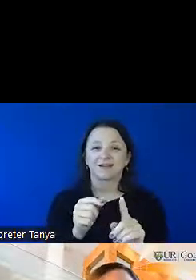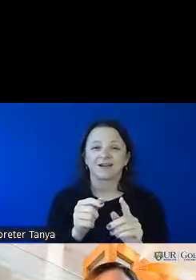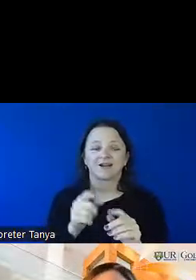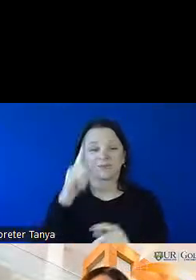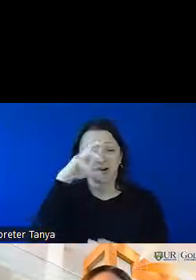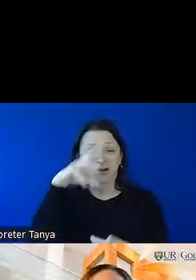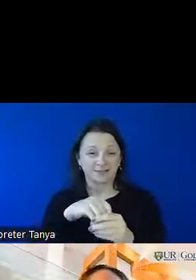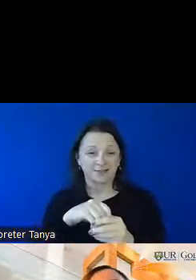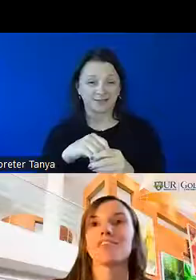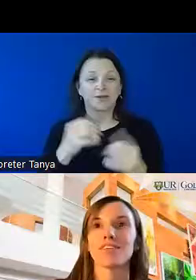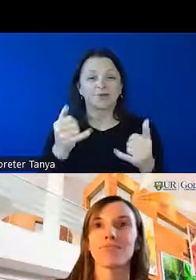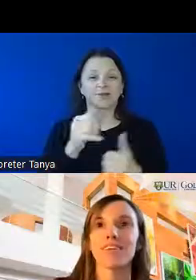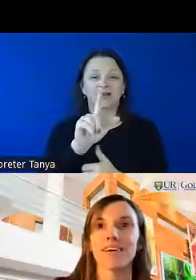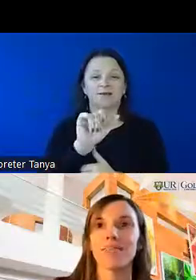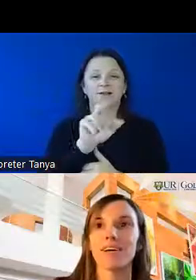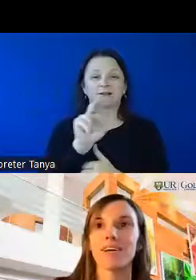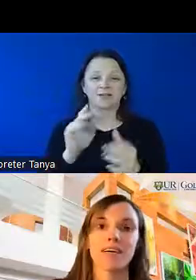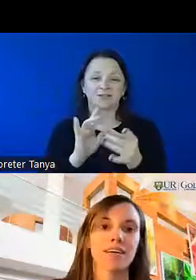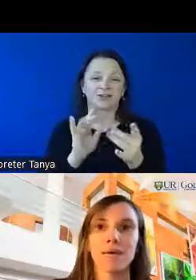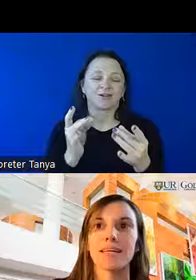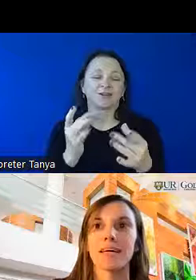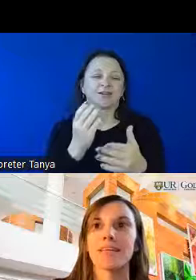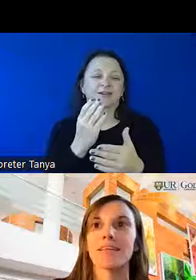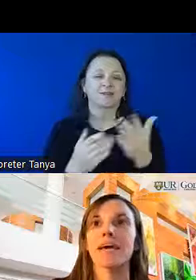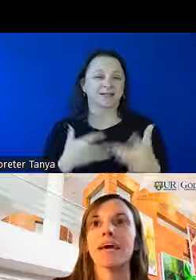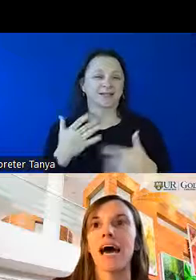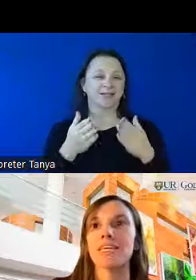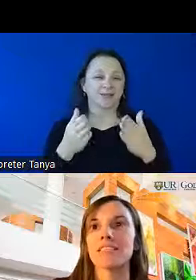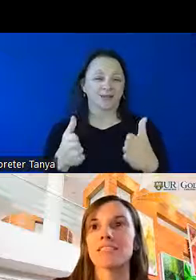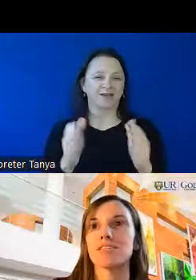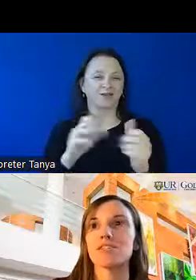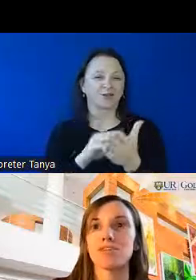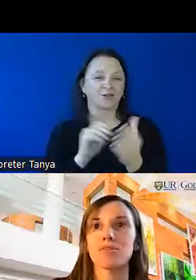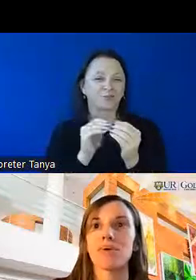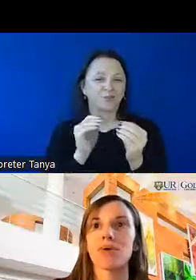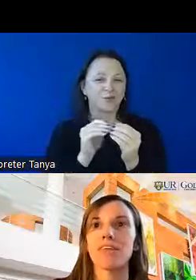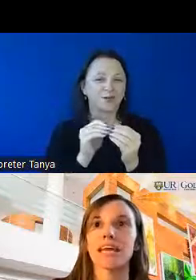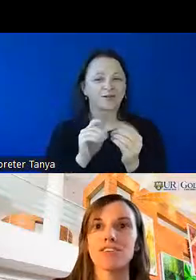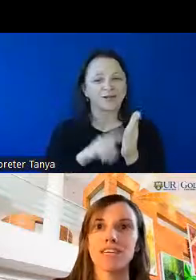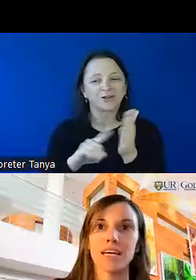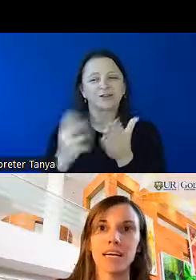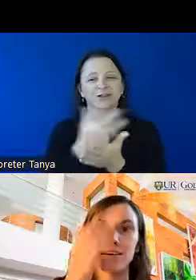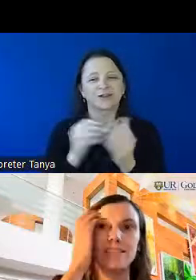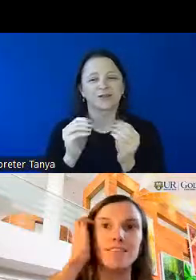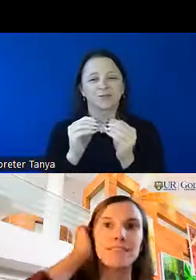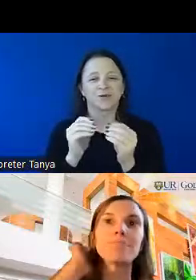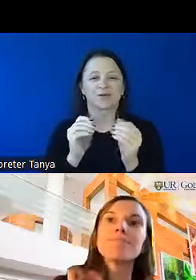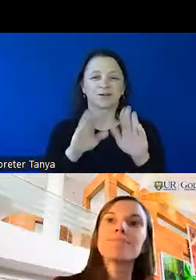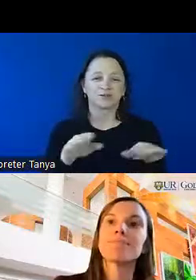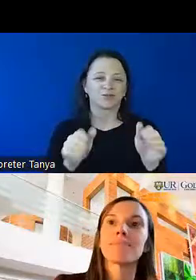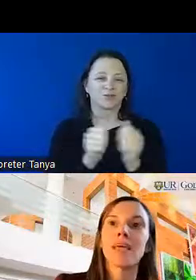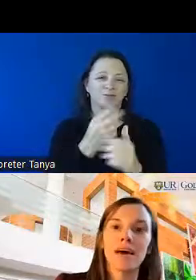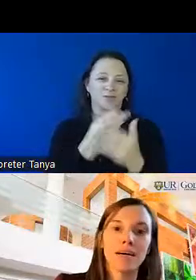And now Lynn, of course, has shared some of the exciting ways that we can expand this evidence to children with both ADHD and